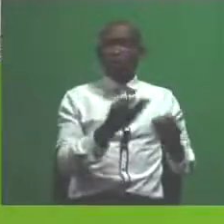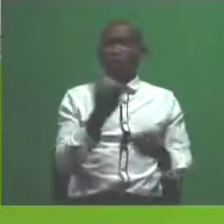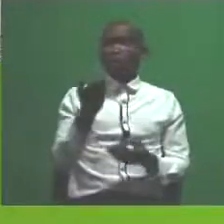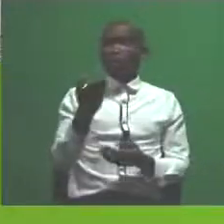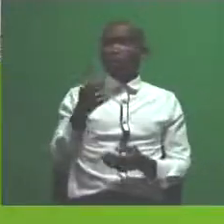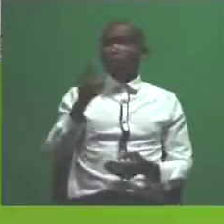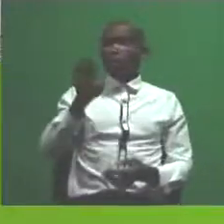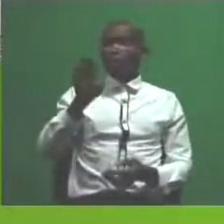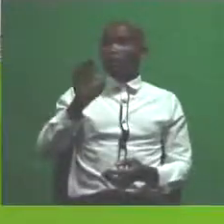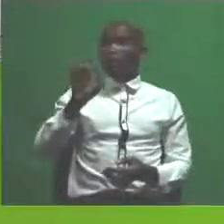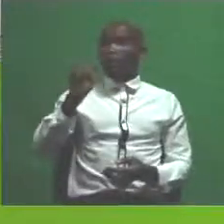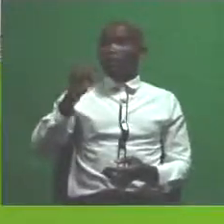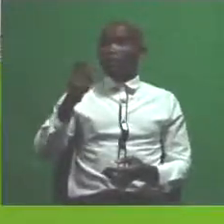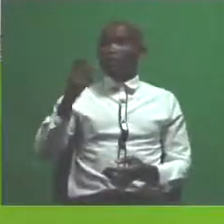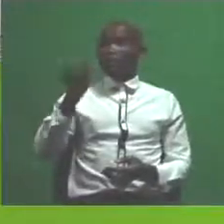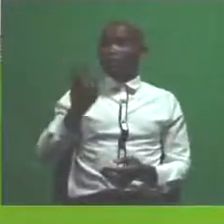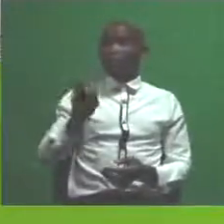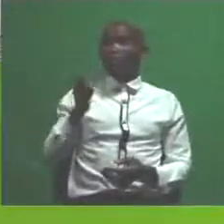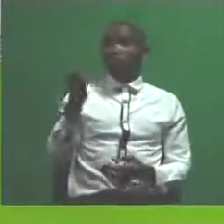reaction is this?